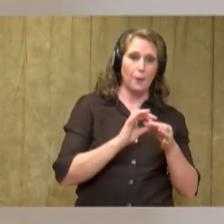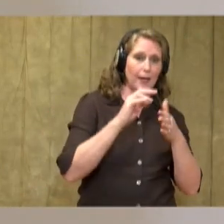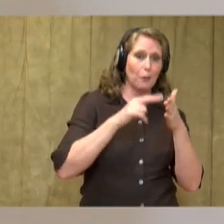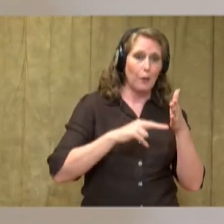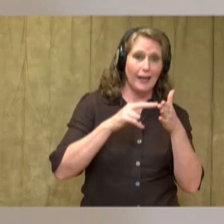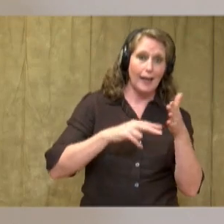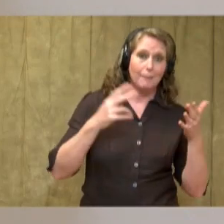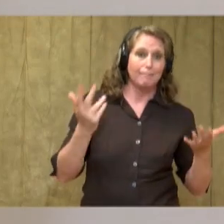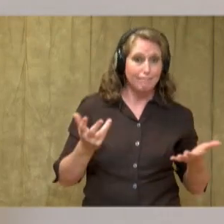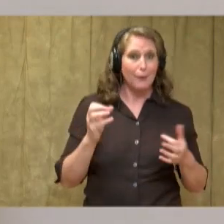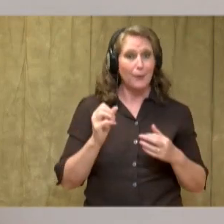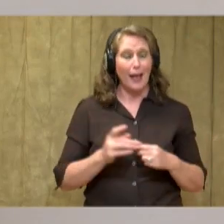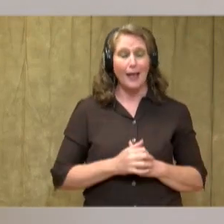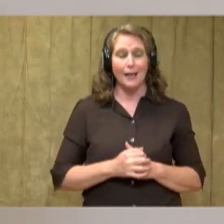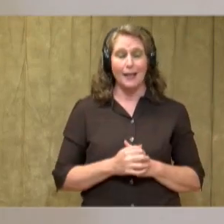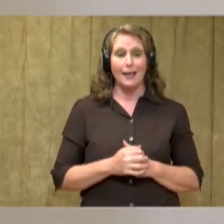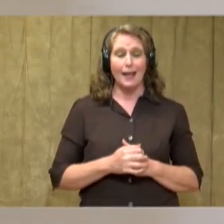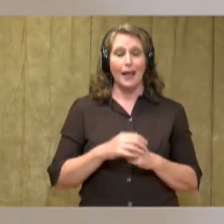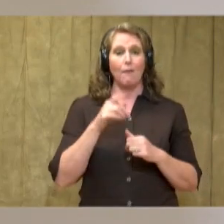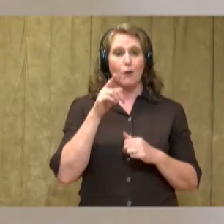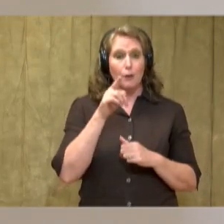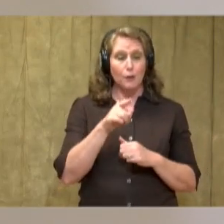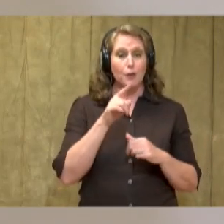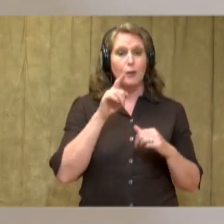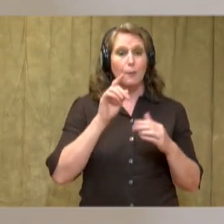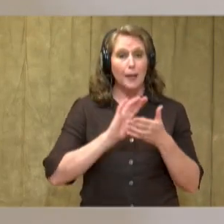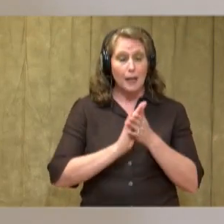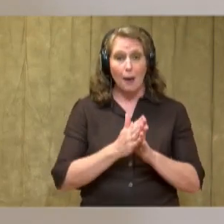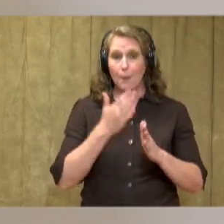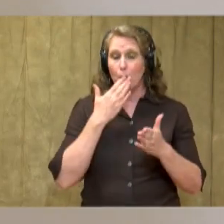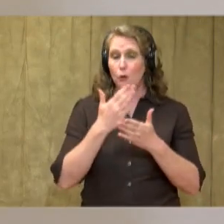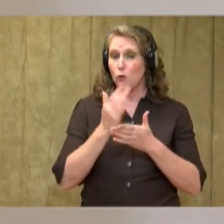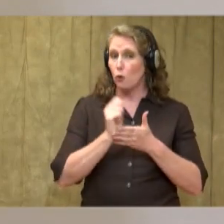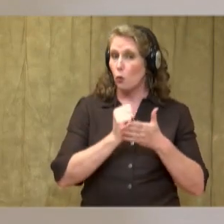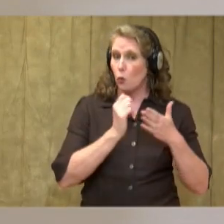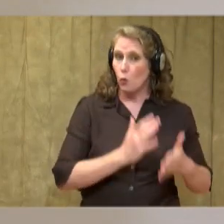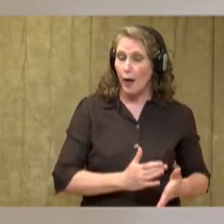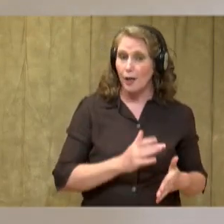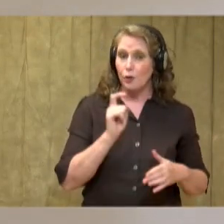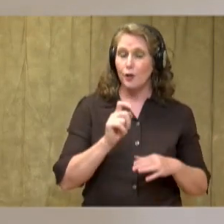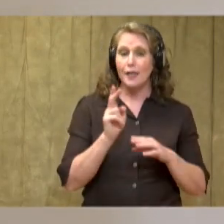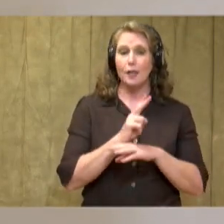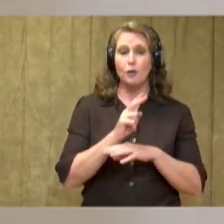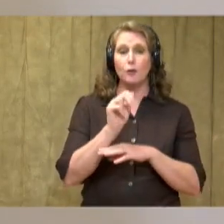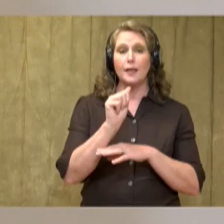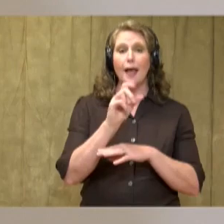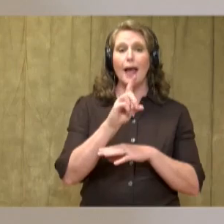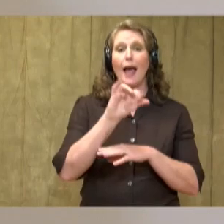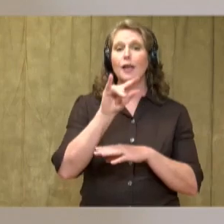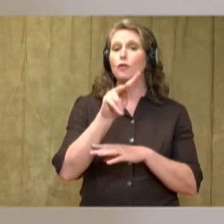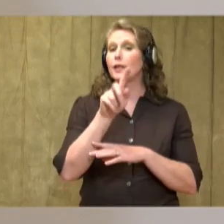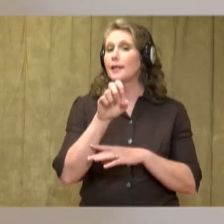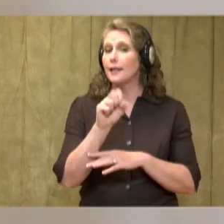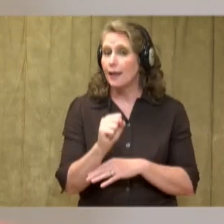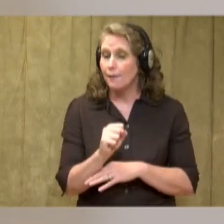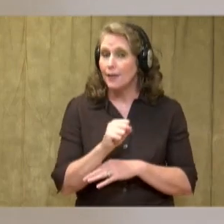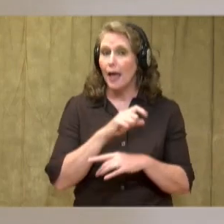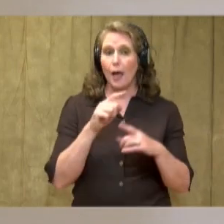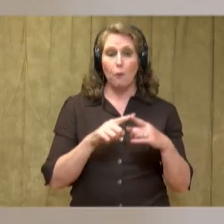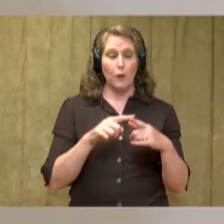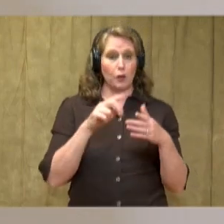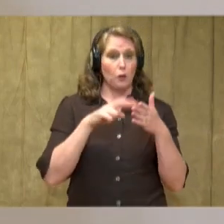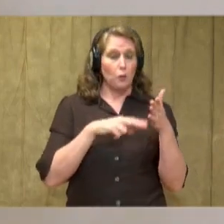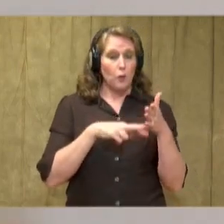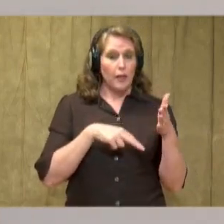with reading, okay? In order to be a really good writer, you need to use adjectives. And when you're reading, you also